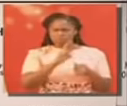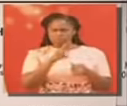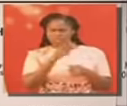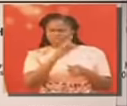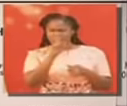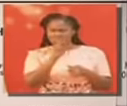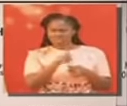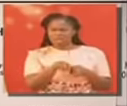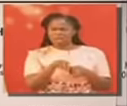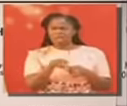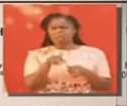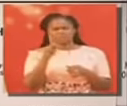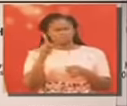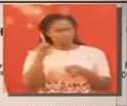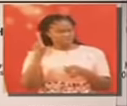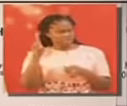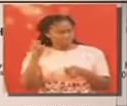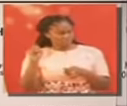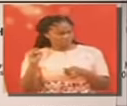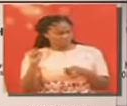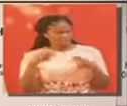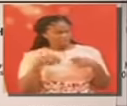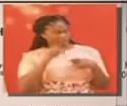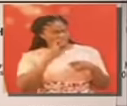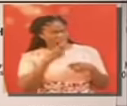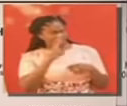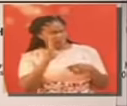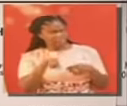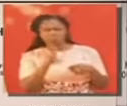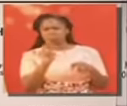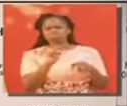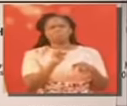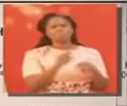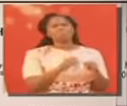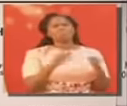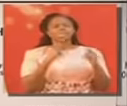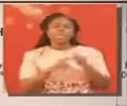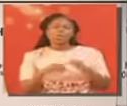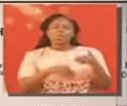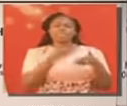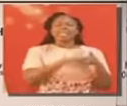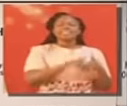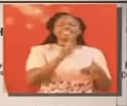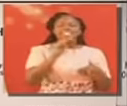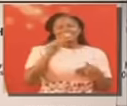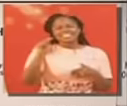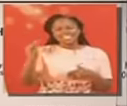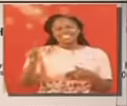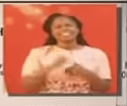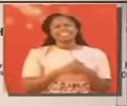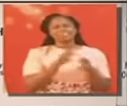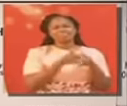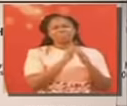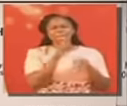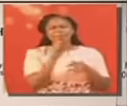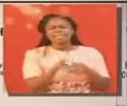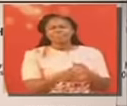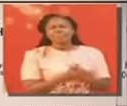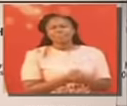question? Okay, seems not. And so we go to TTT, please. No, I